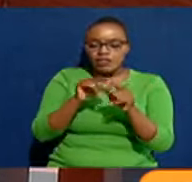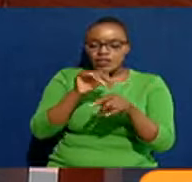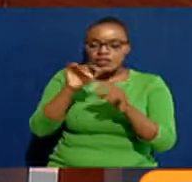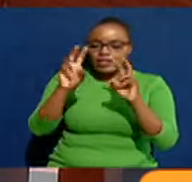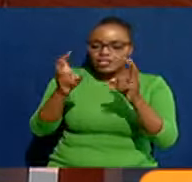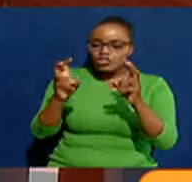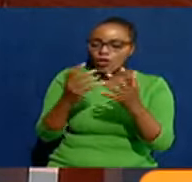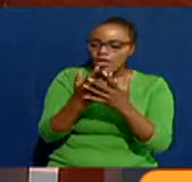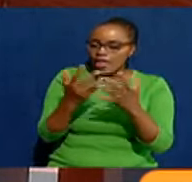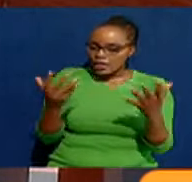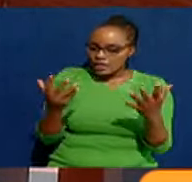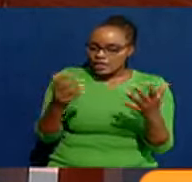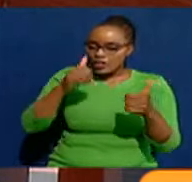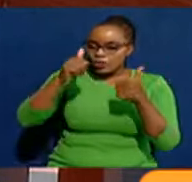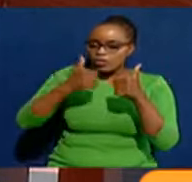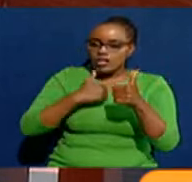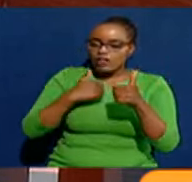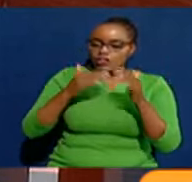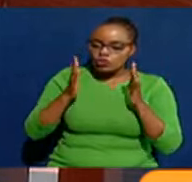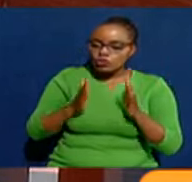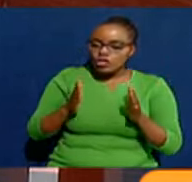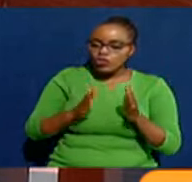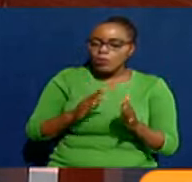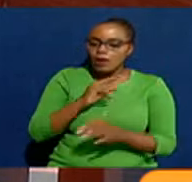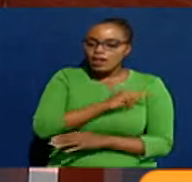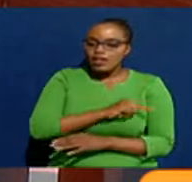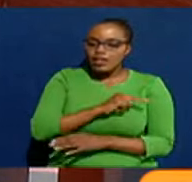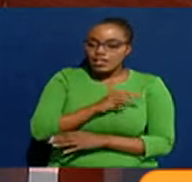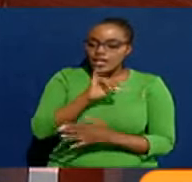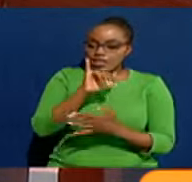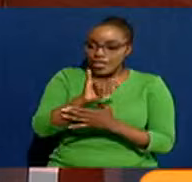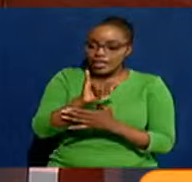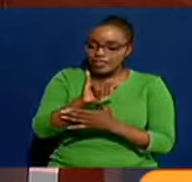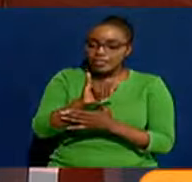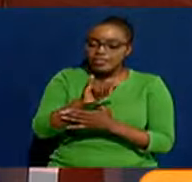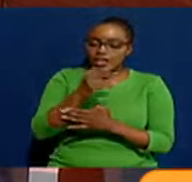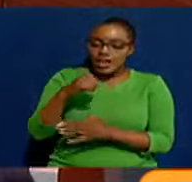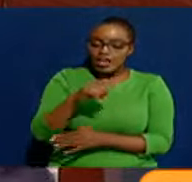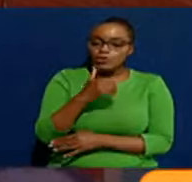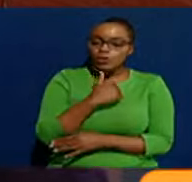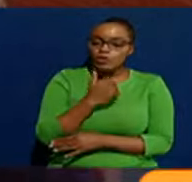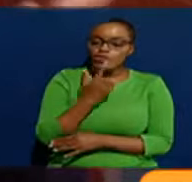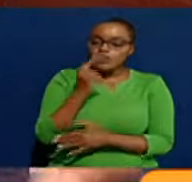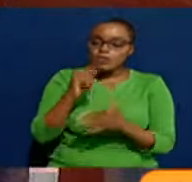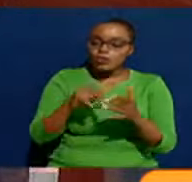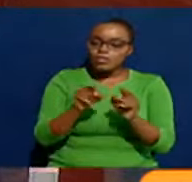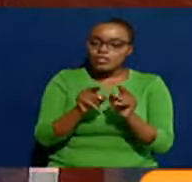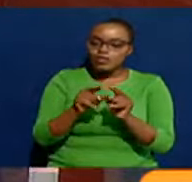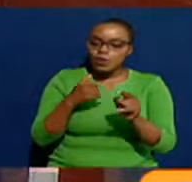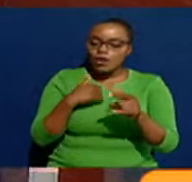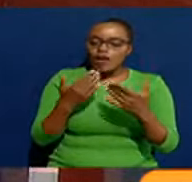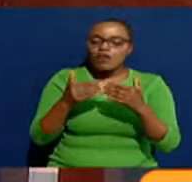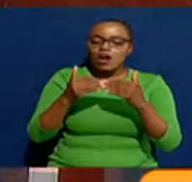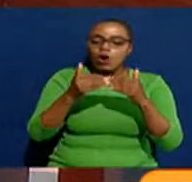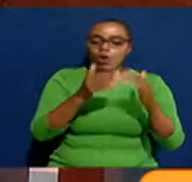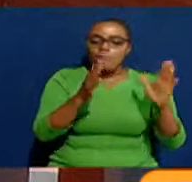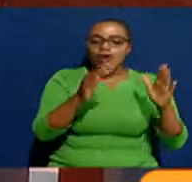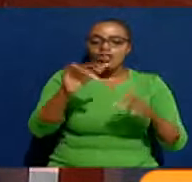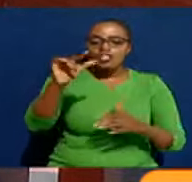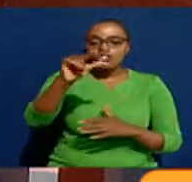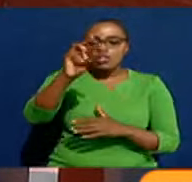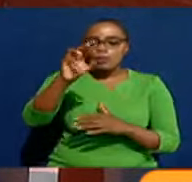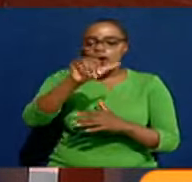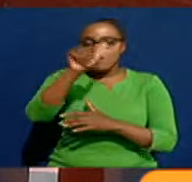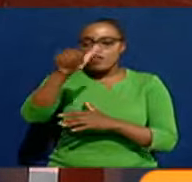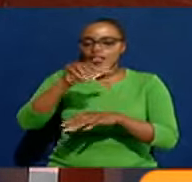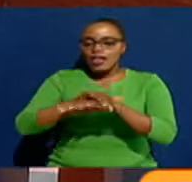issue of harm to human nature, given the fact that we already saying we are unbanning GMOs. We are getting